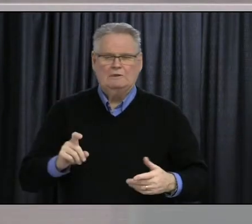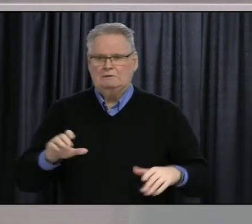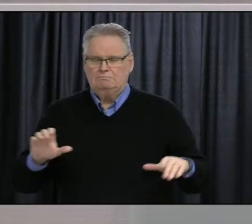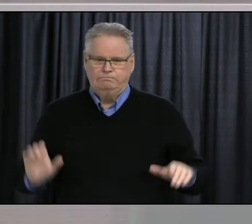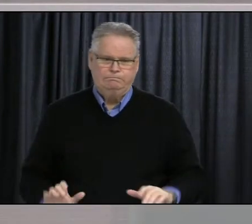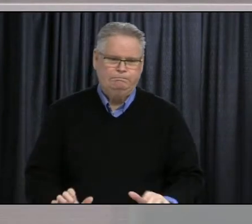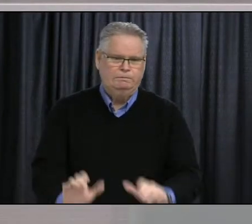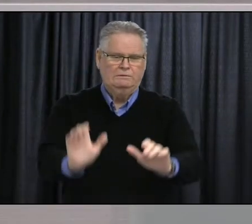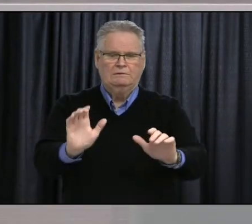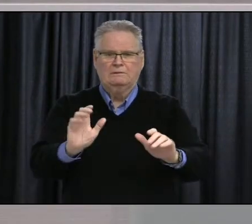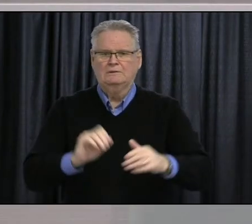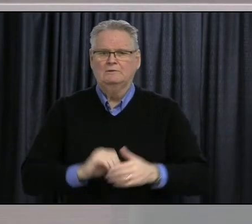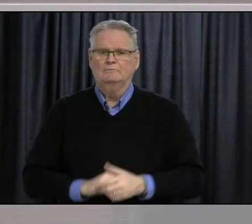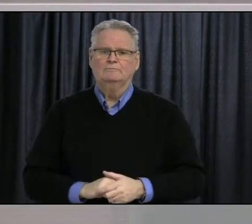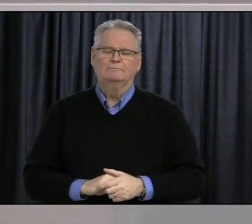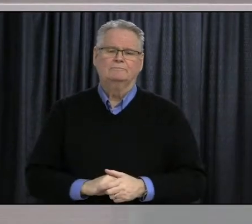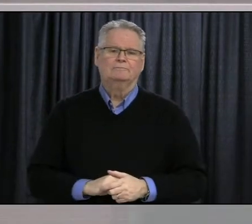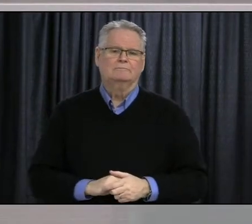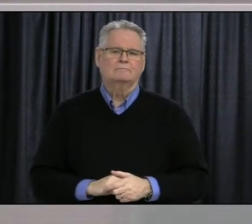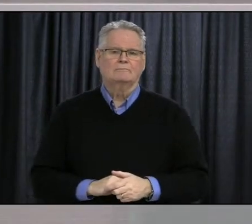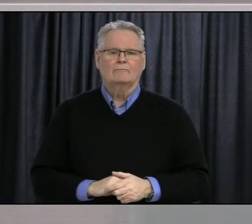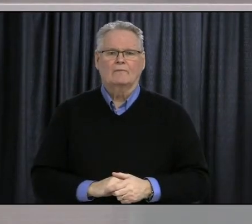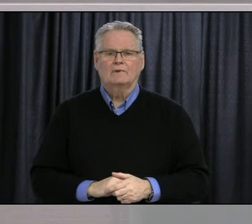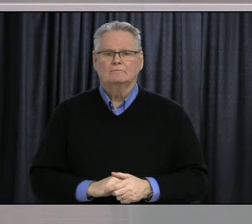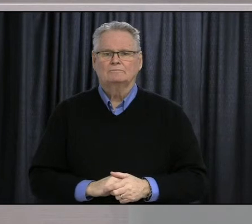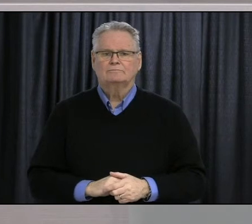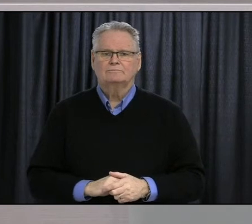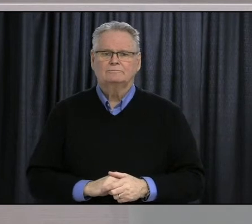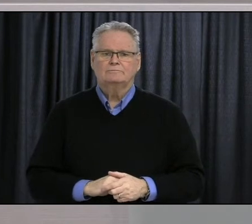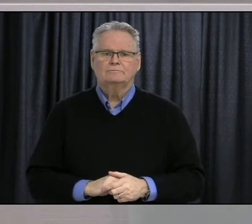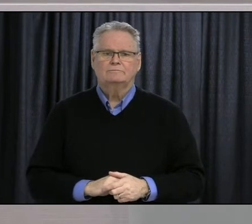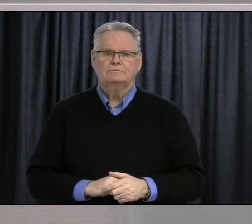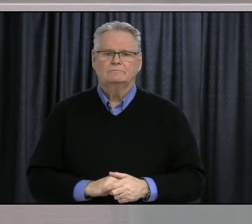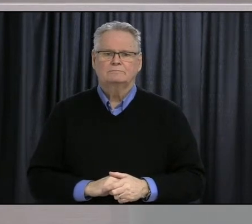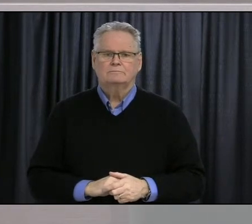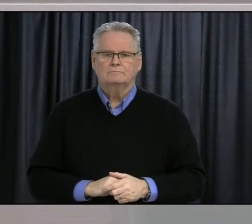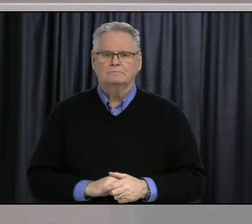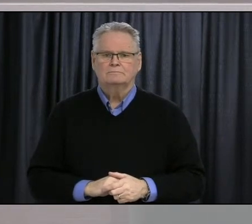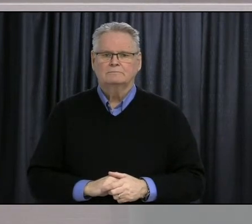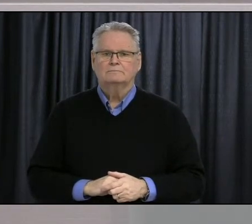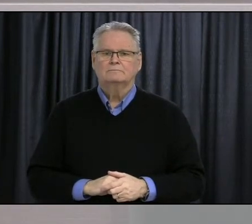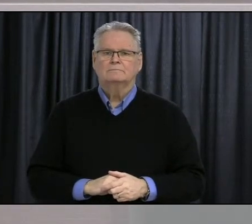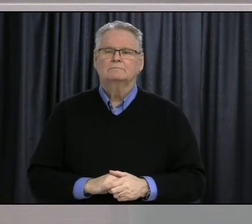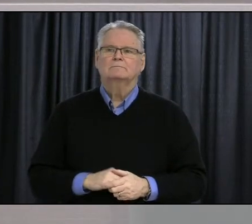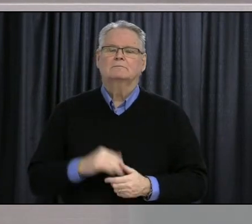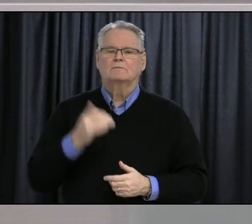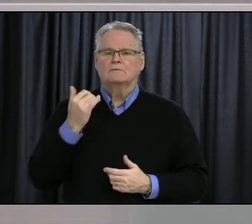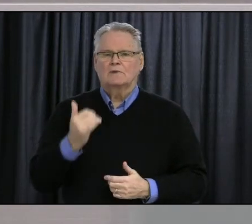Thank you. Our next questions are from Peter Cowan with CBC. Please go ahead.